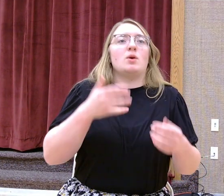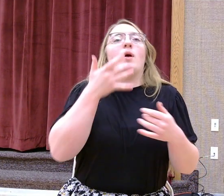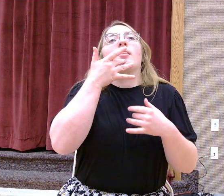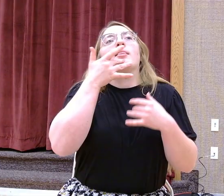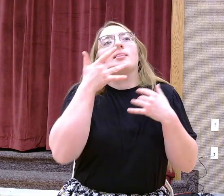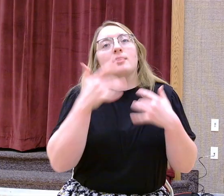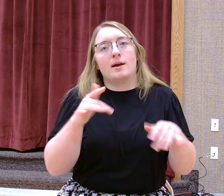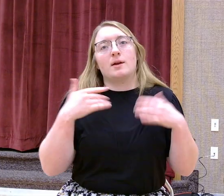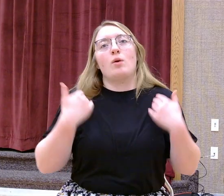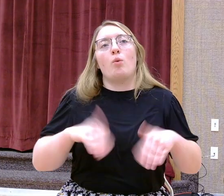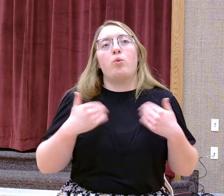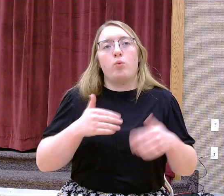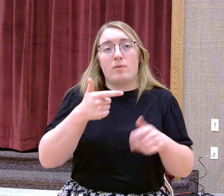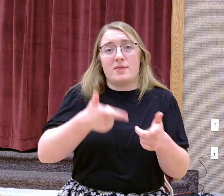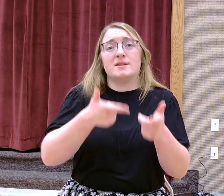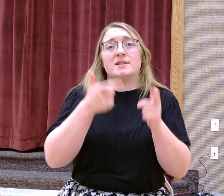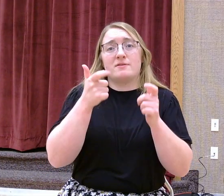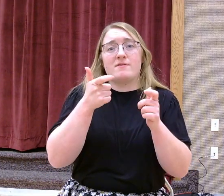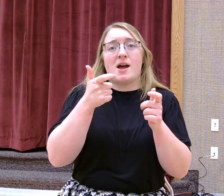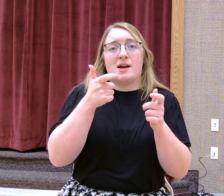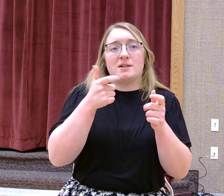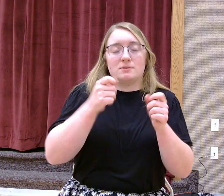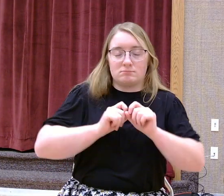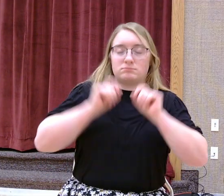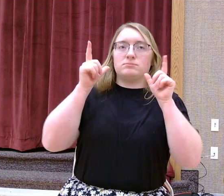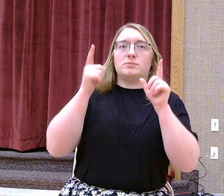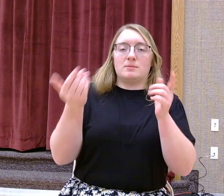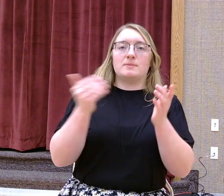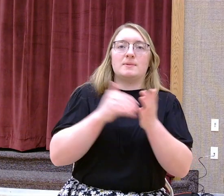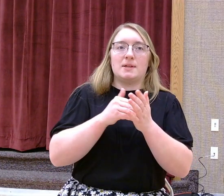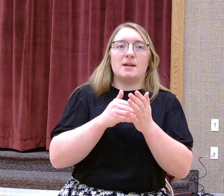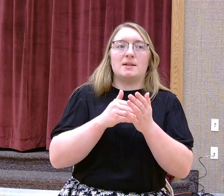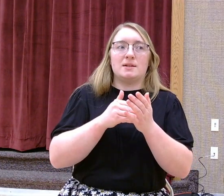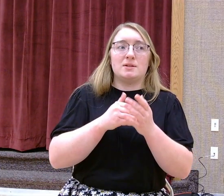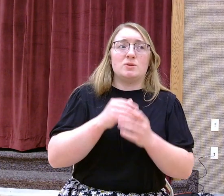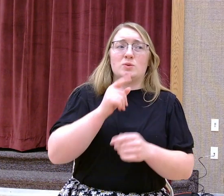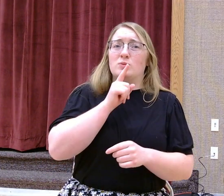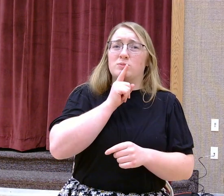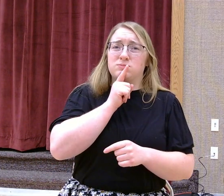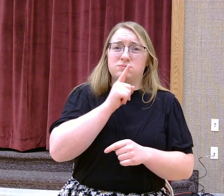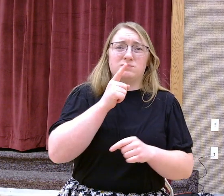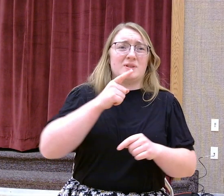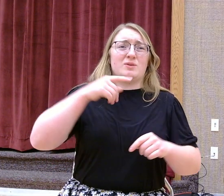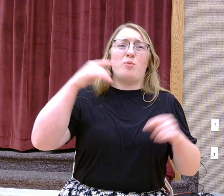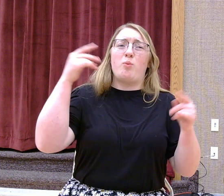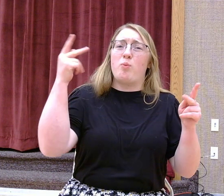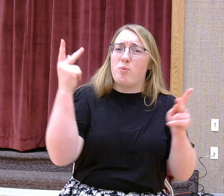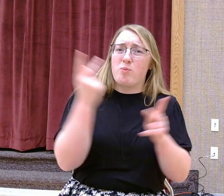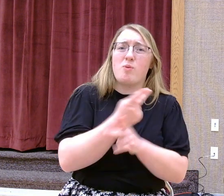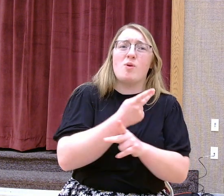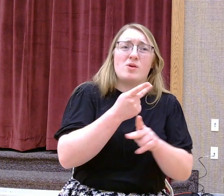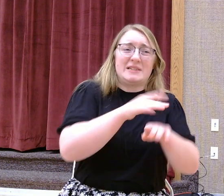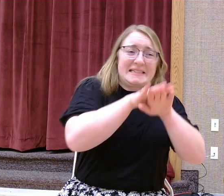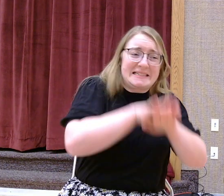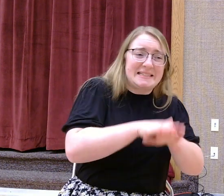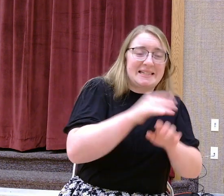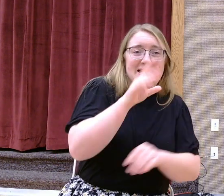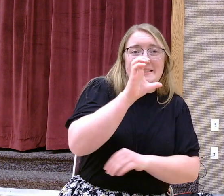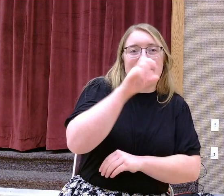he came to relatively quickly, because that's the worst thing ever when you have to start CPR on a kid.